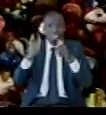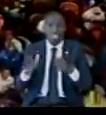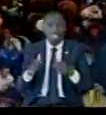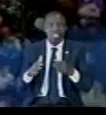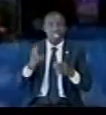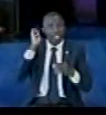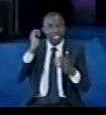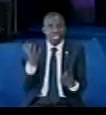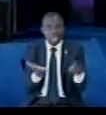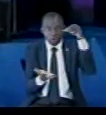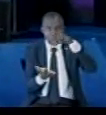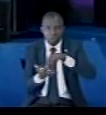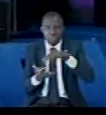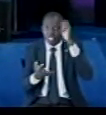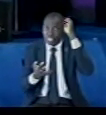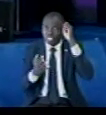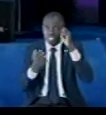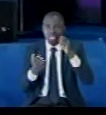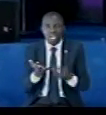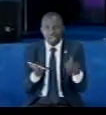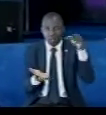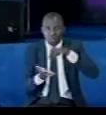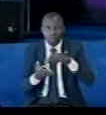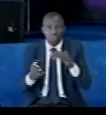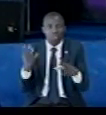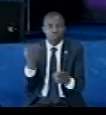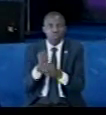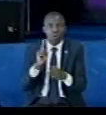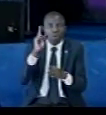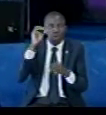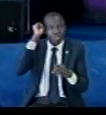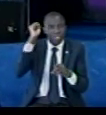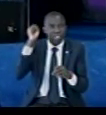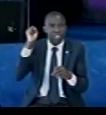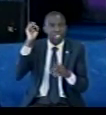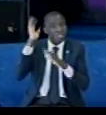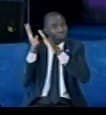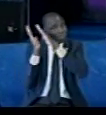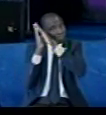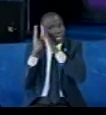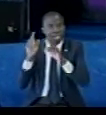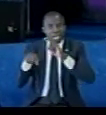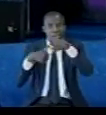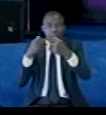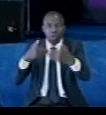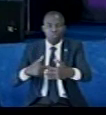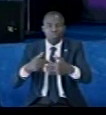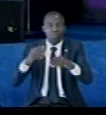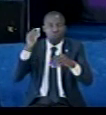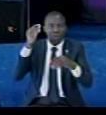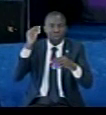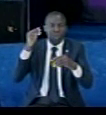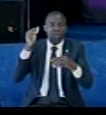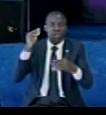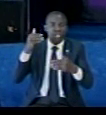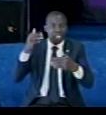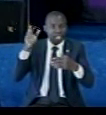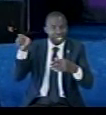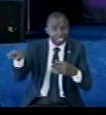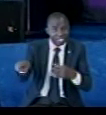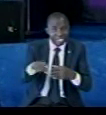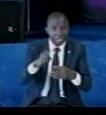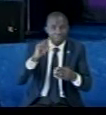he arose, and he took up his bed, and he went forth before them all in